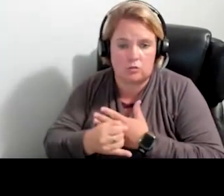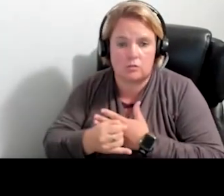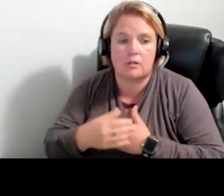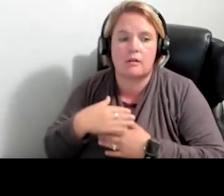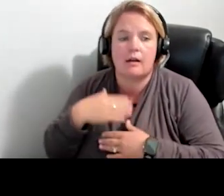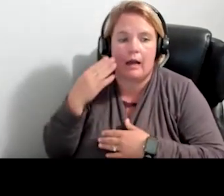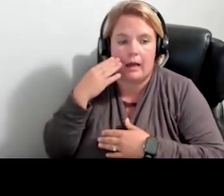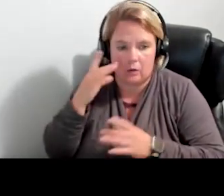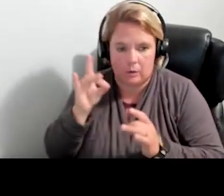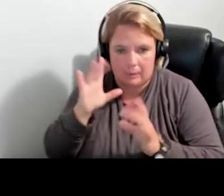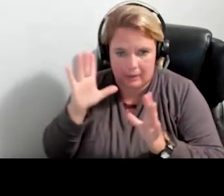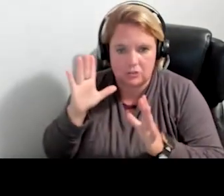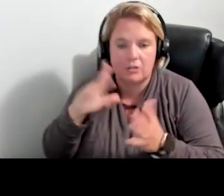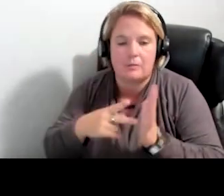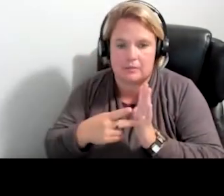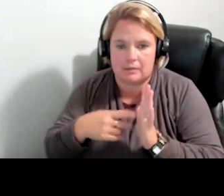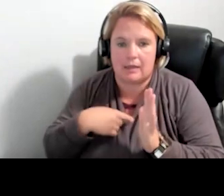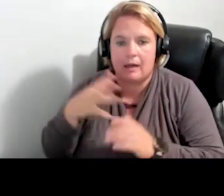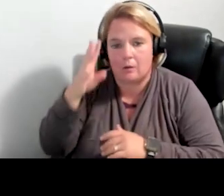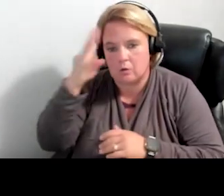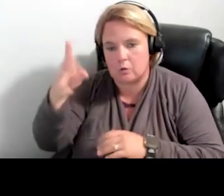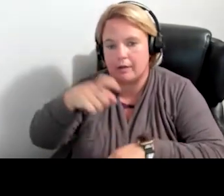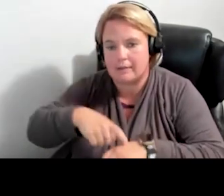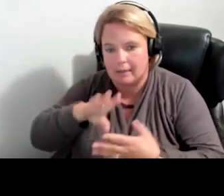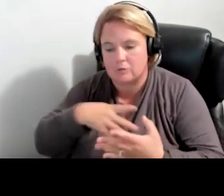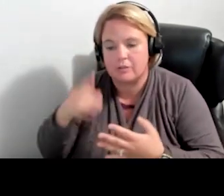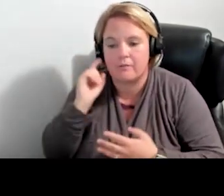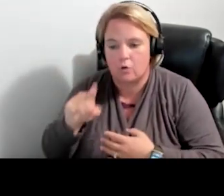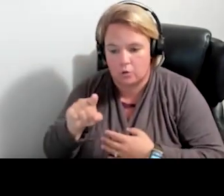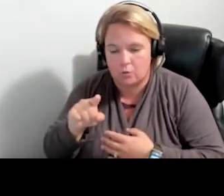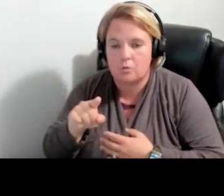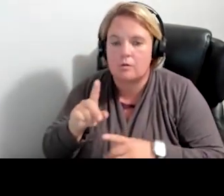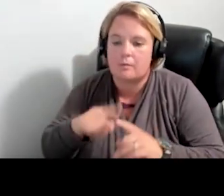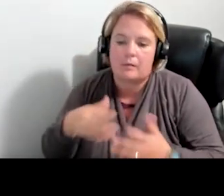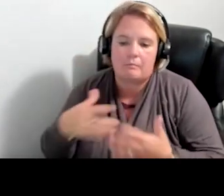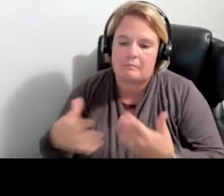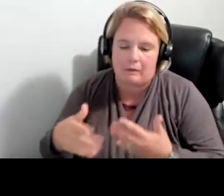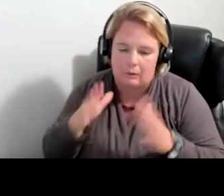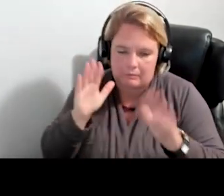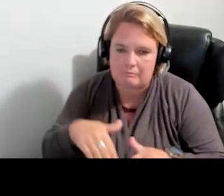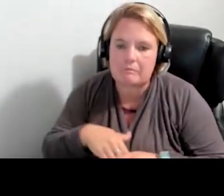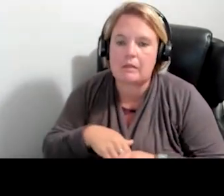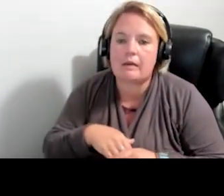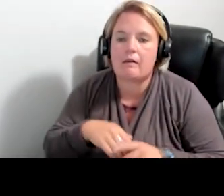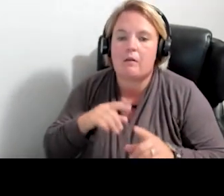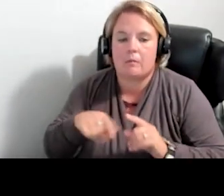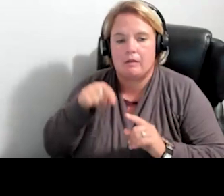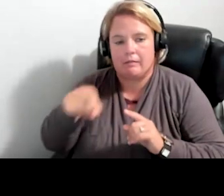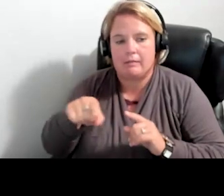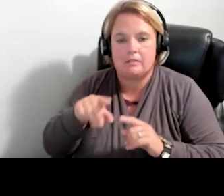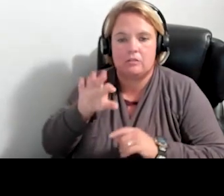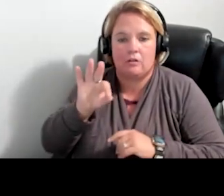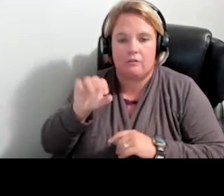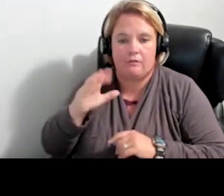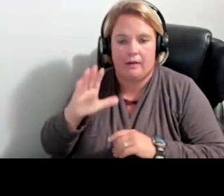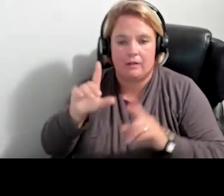is. I will create your timesheets for you. But anyway, these are faculty testers that we